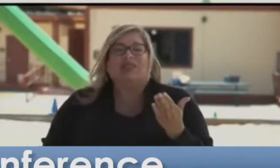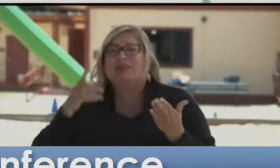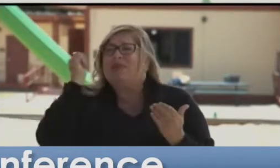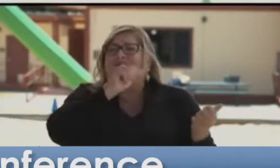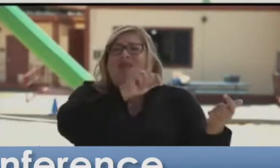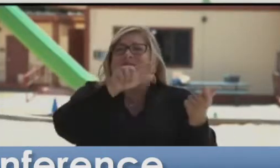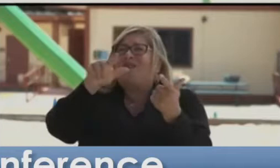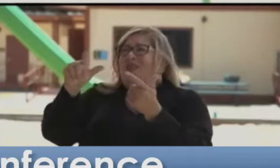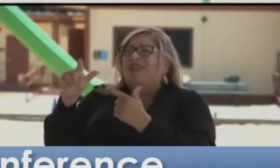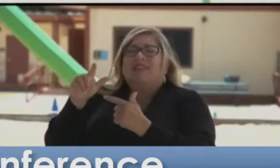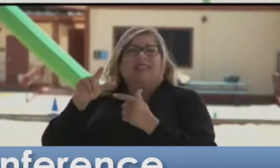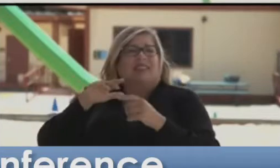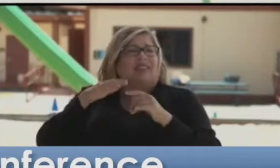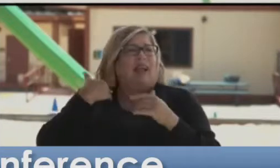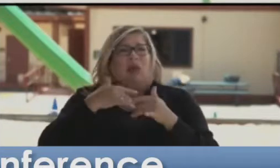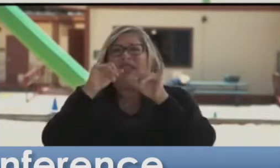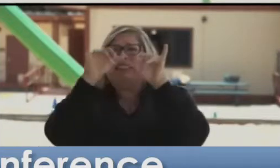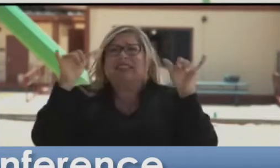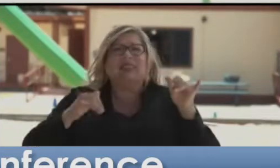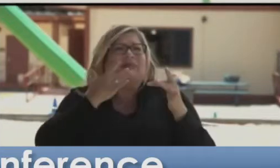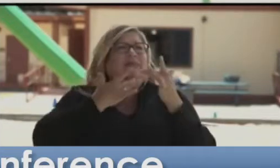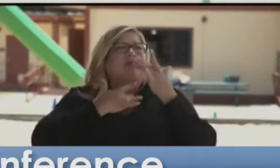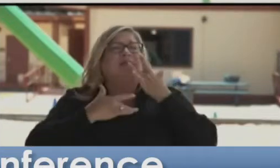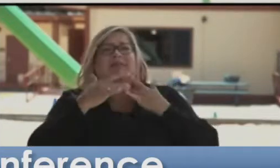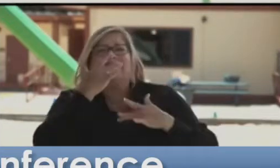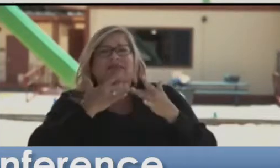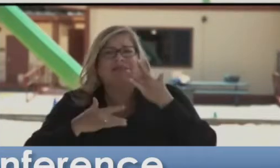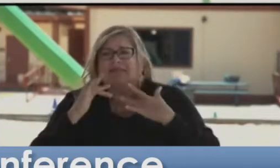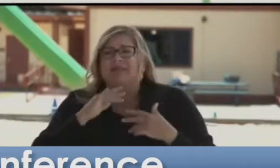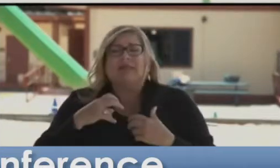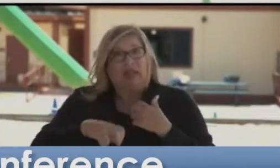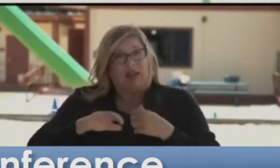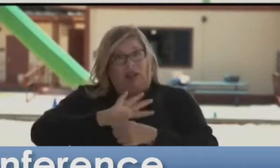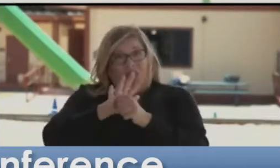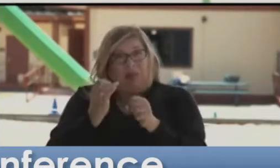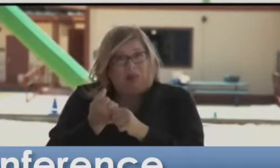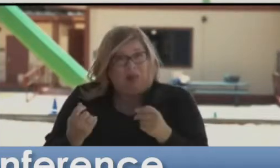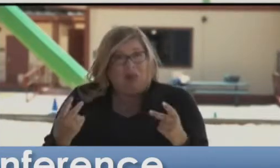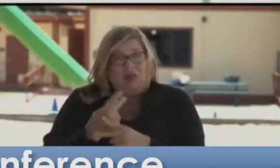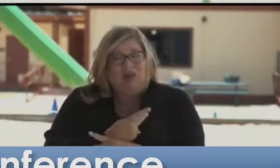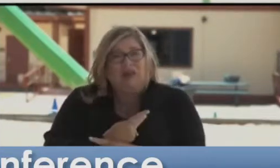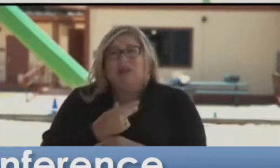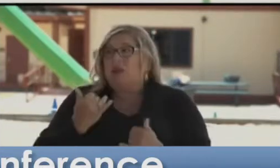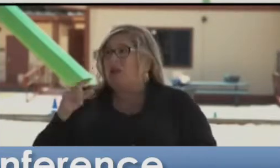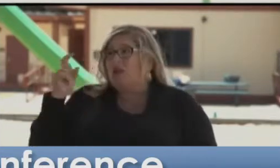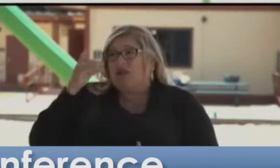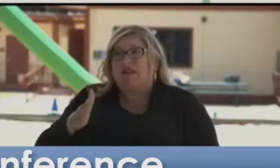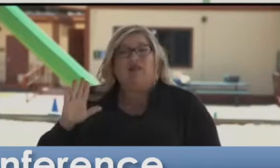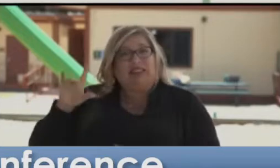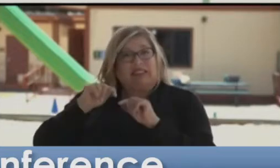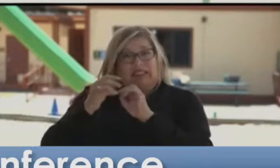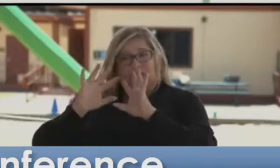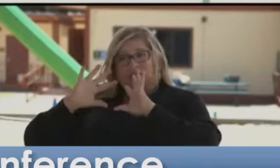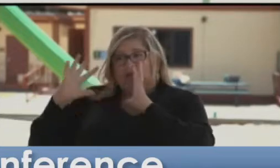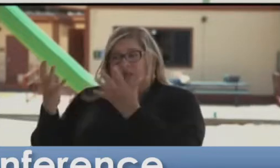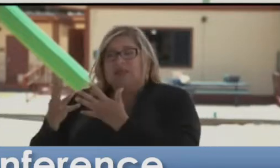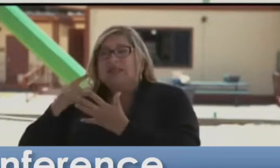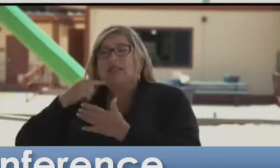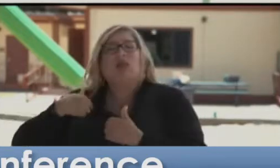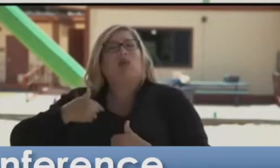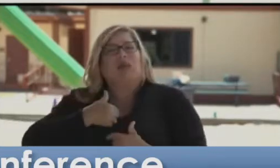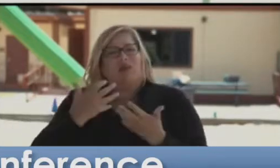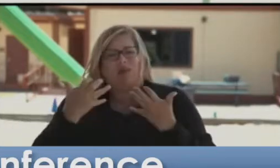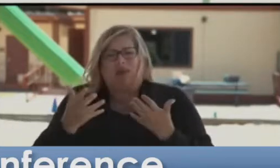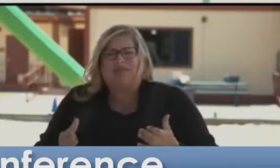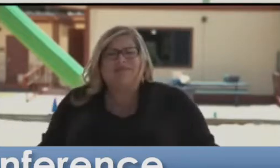stretched, and the pandemic has certainly stretched us even more. And to hear the governor and his team say that we're making billions